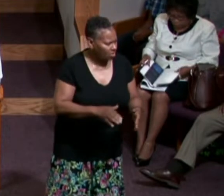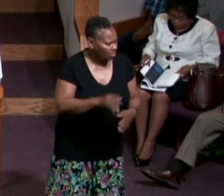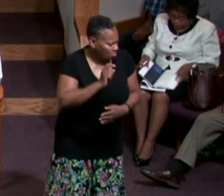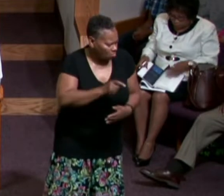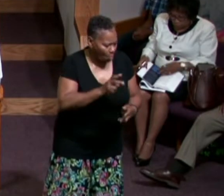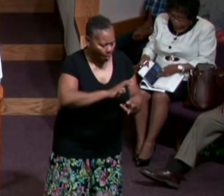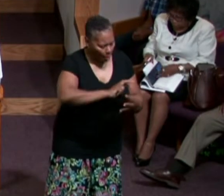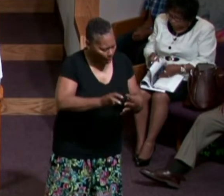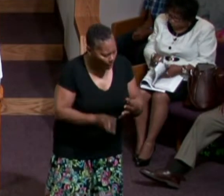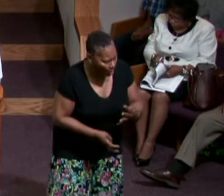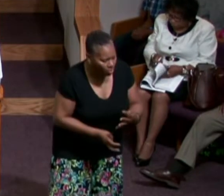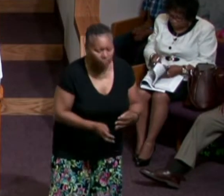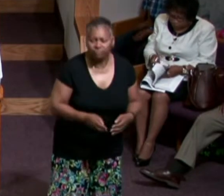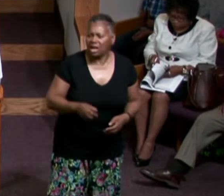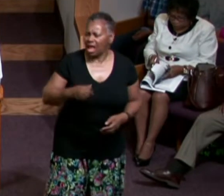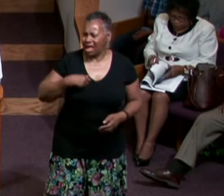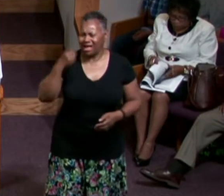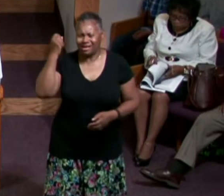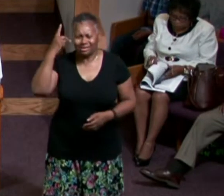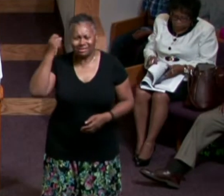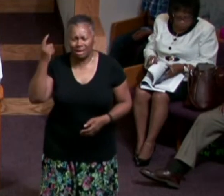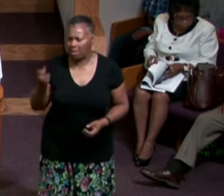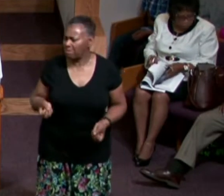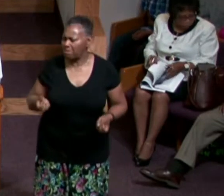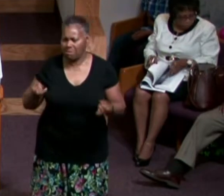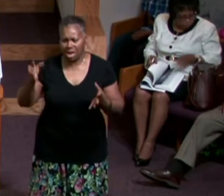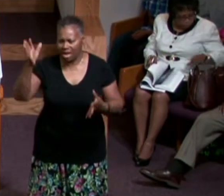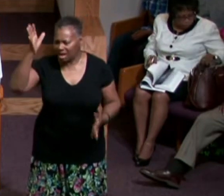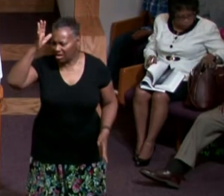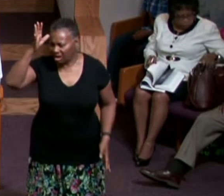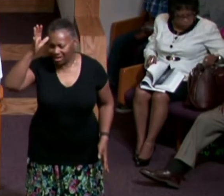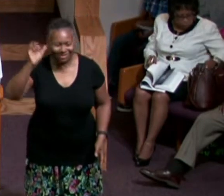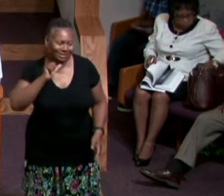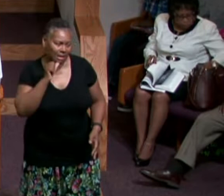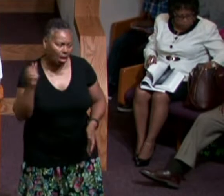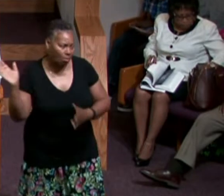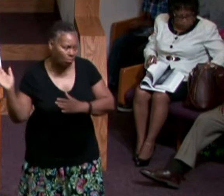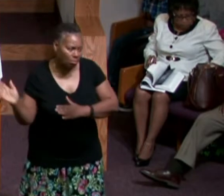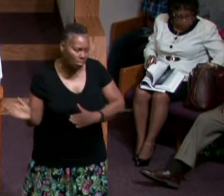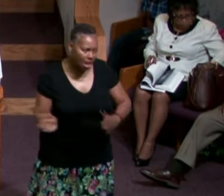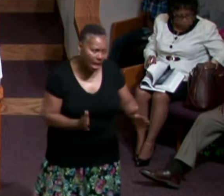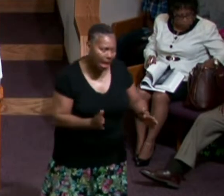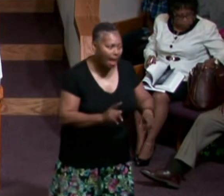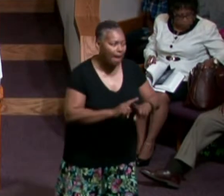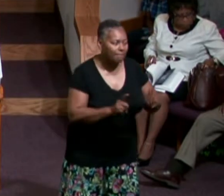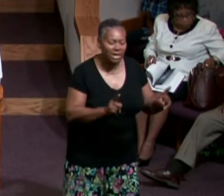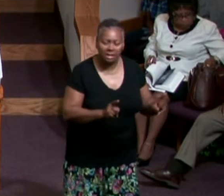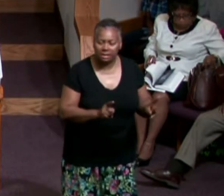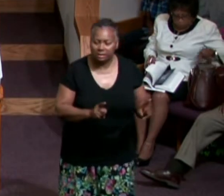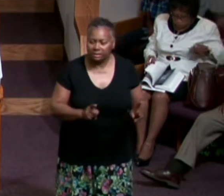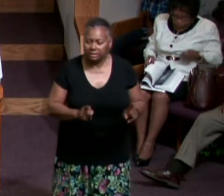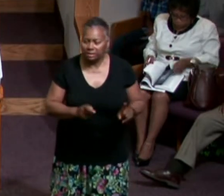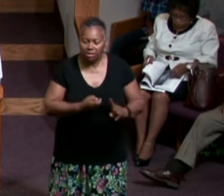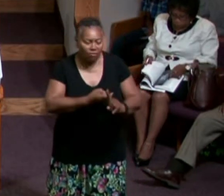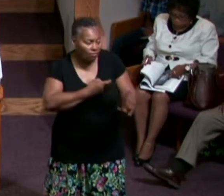I understand that many fathers were not planned actions, but rather unprotected